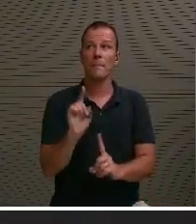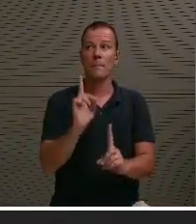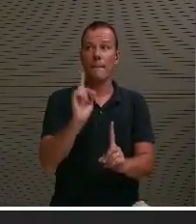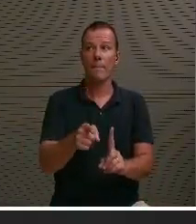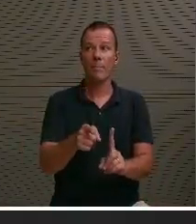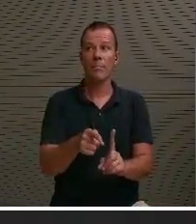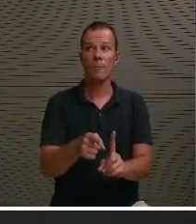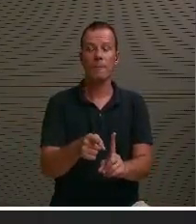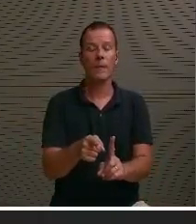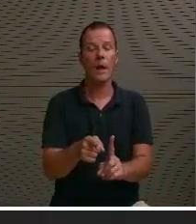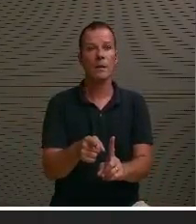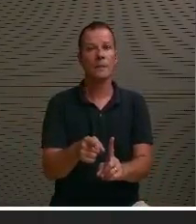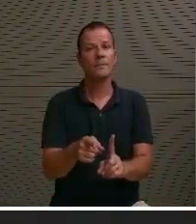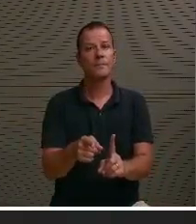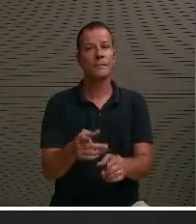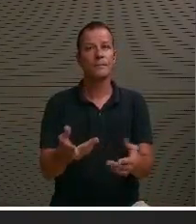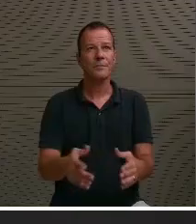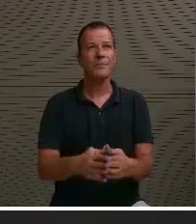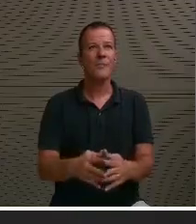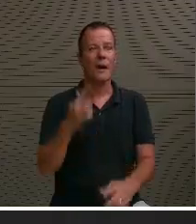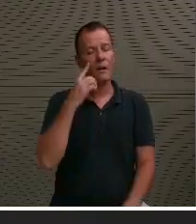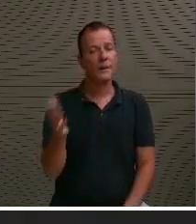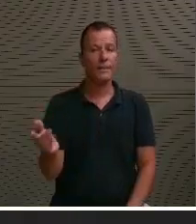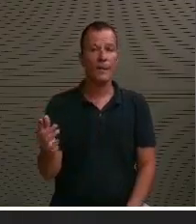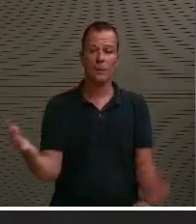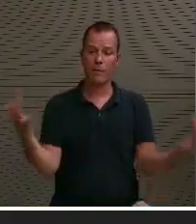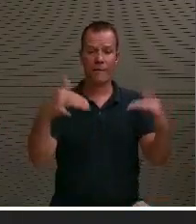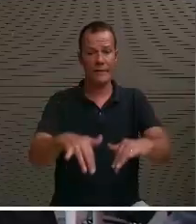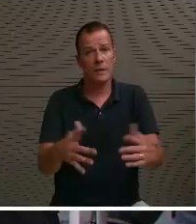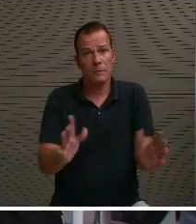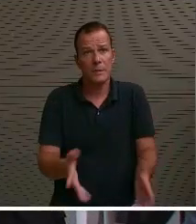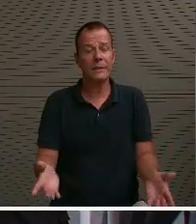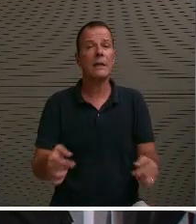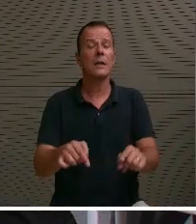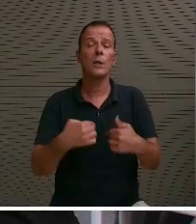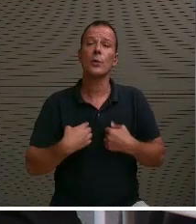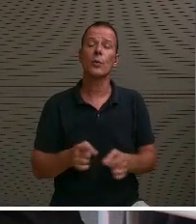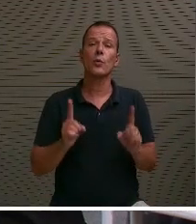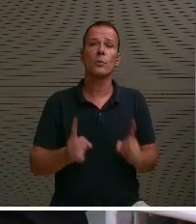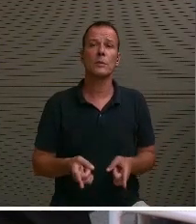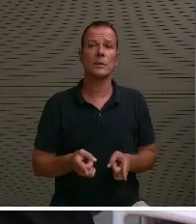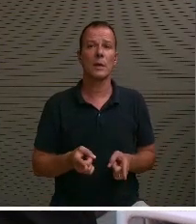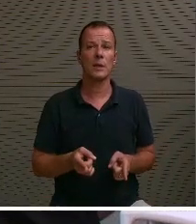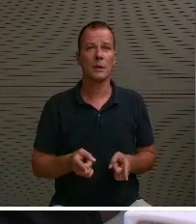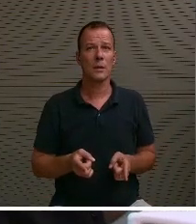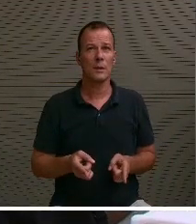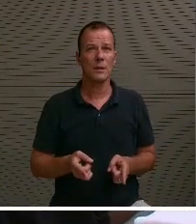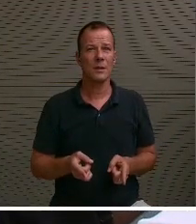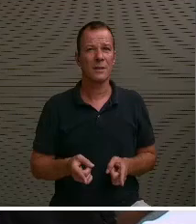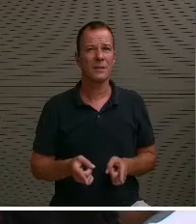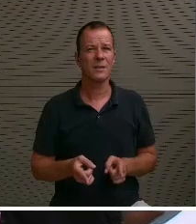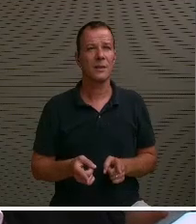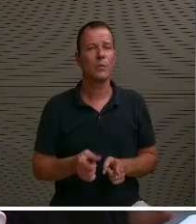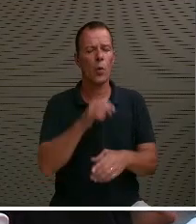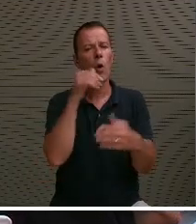healed to give them hope. So I started, the mortality rate started decreasing a lot, because one